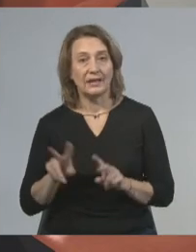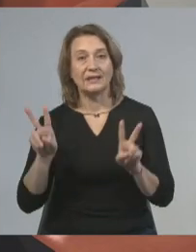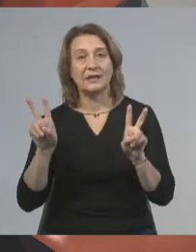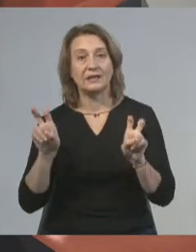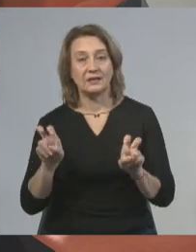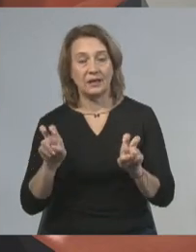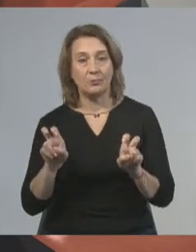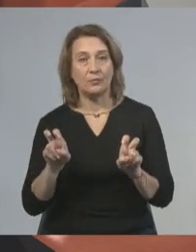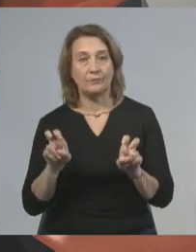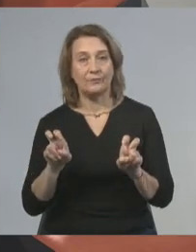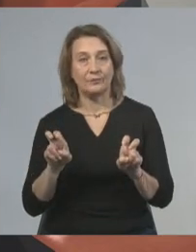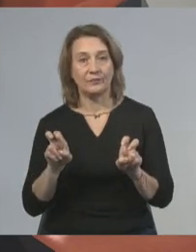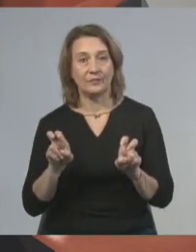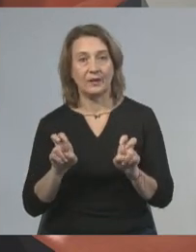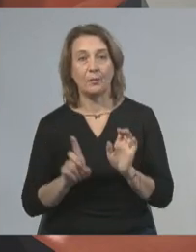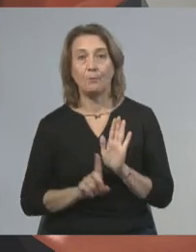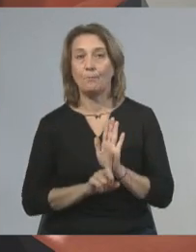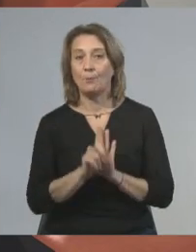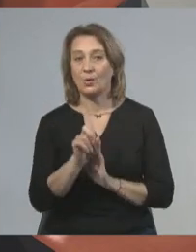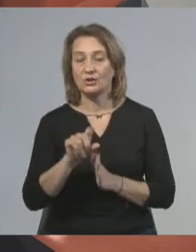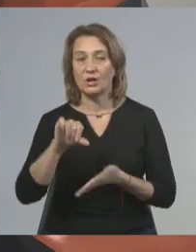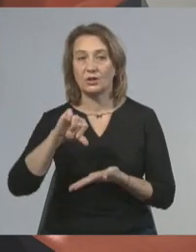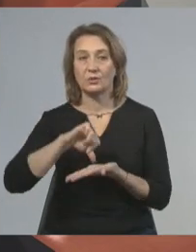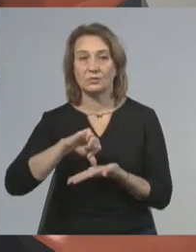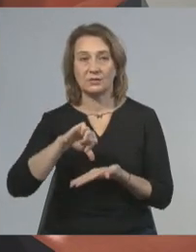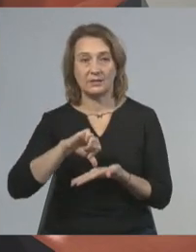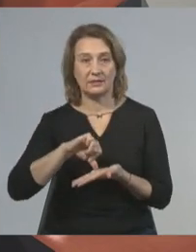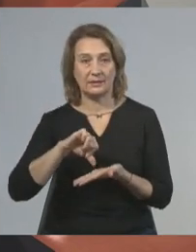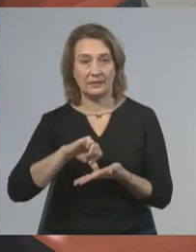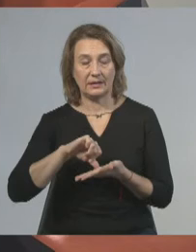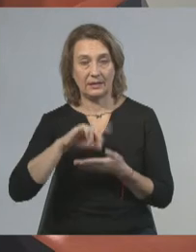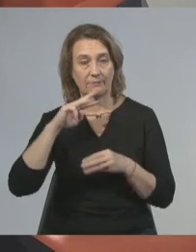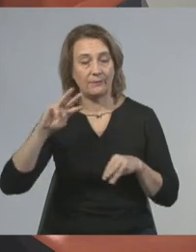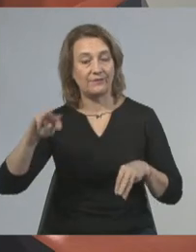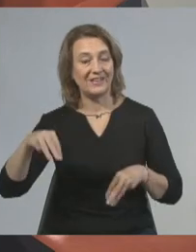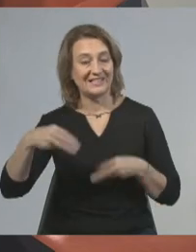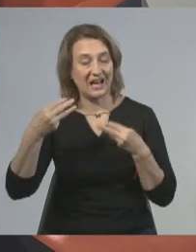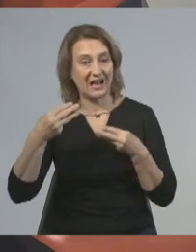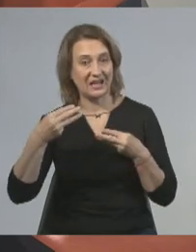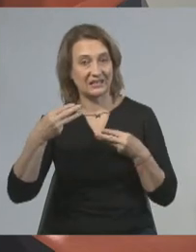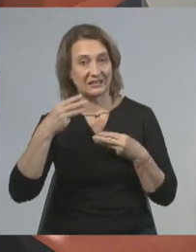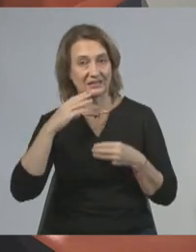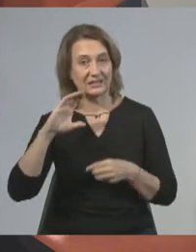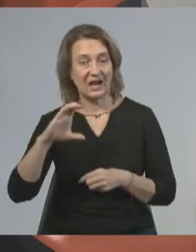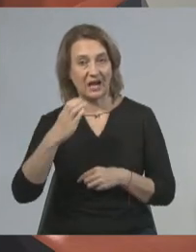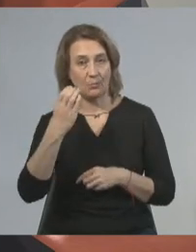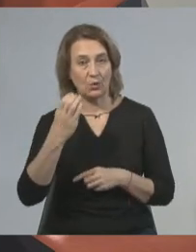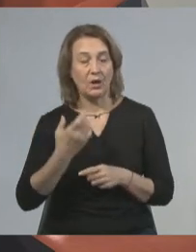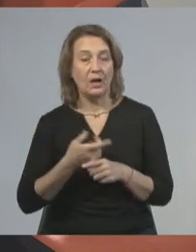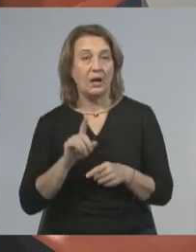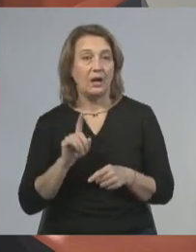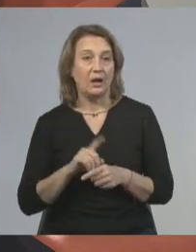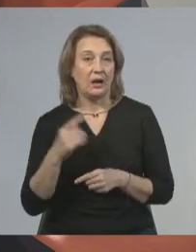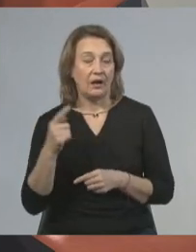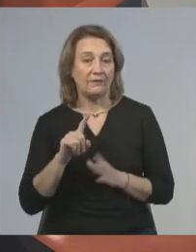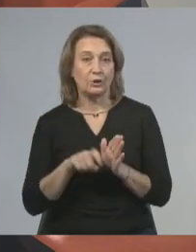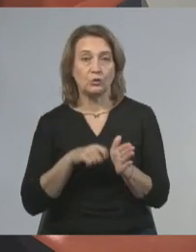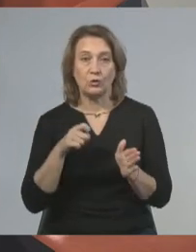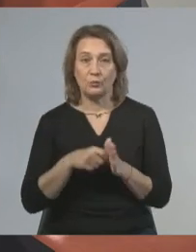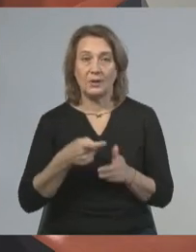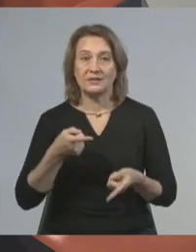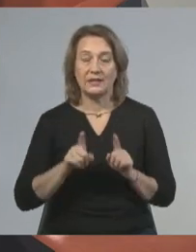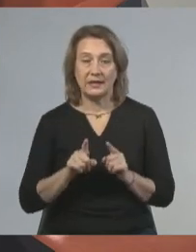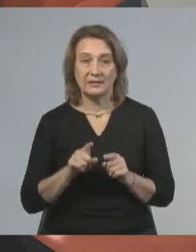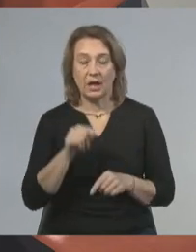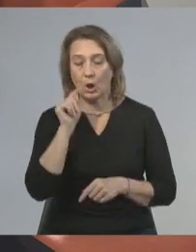as for this problem uh it journalist anderenko started it